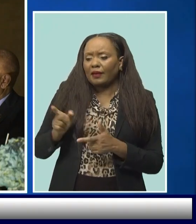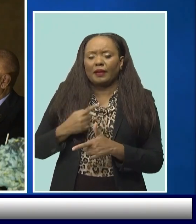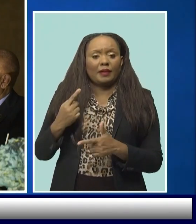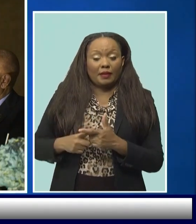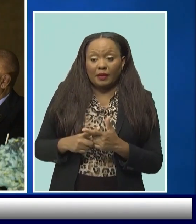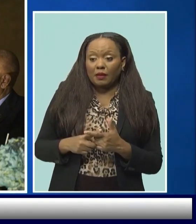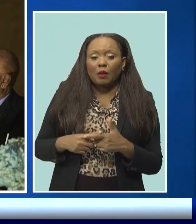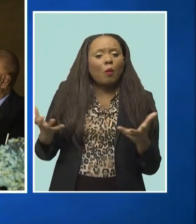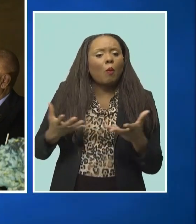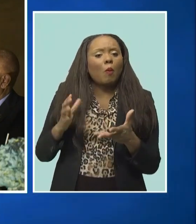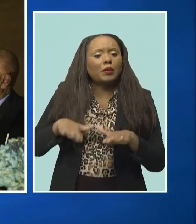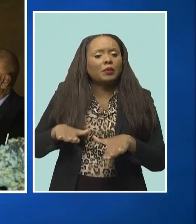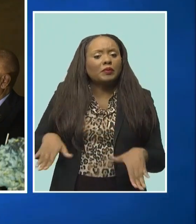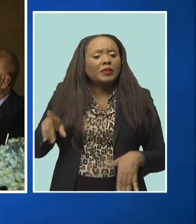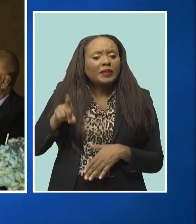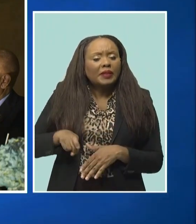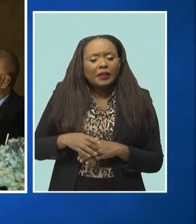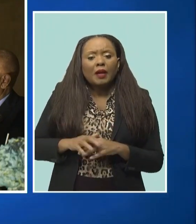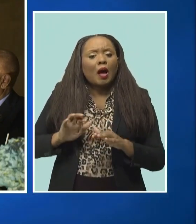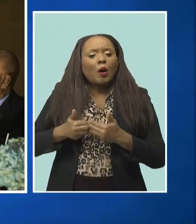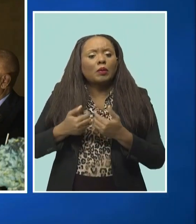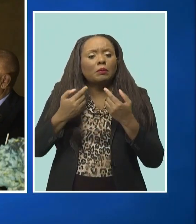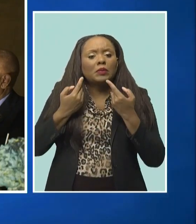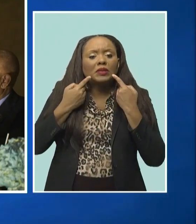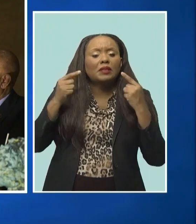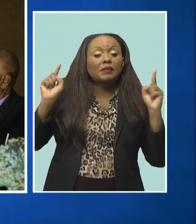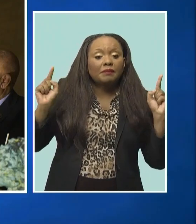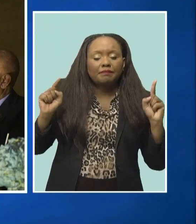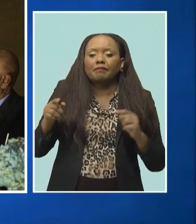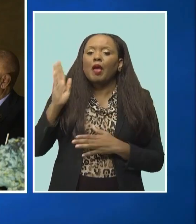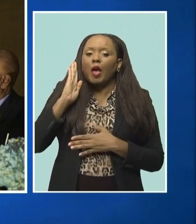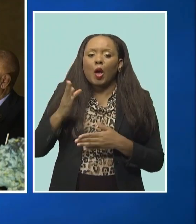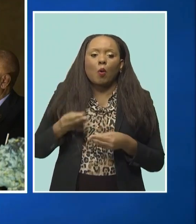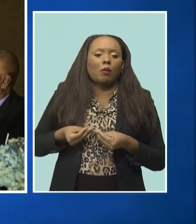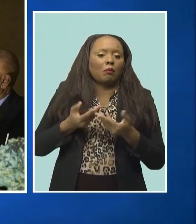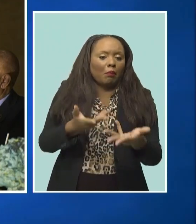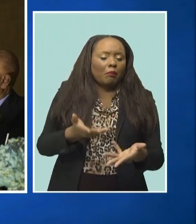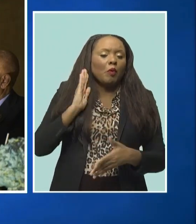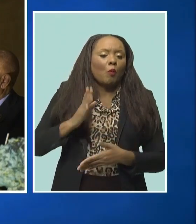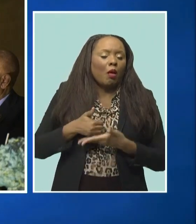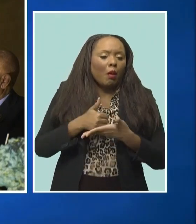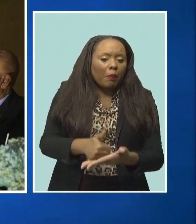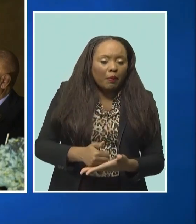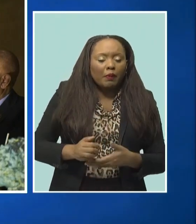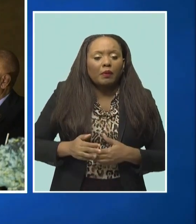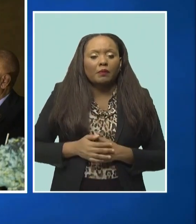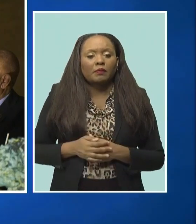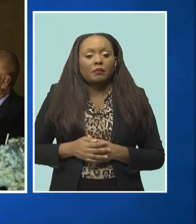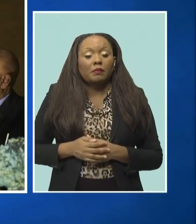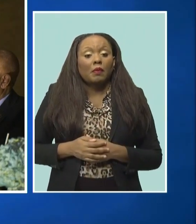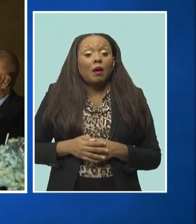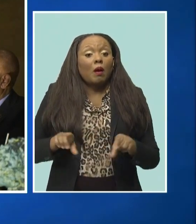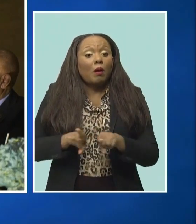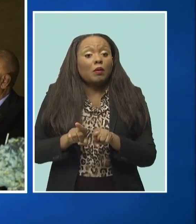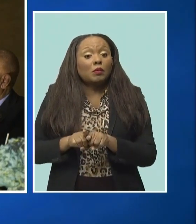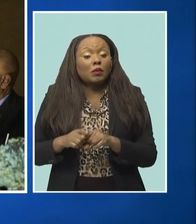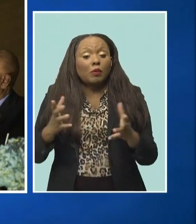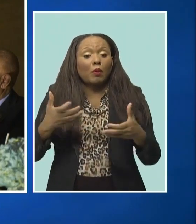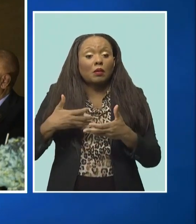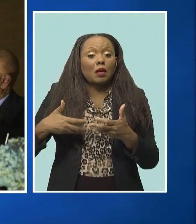out exactly, but we had some difficulties in the drought where a lot of sweet potatoes actually were spoiled, damaged in the